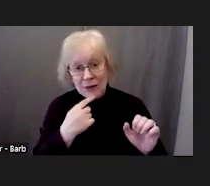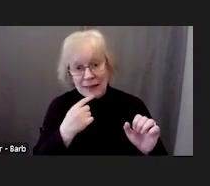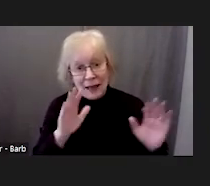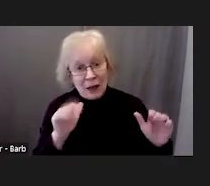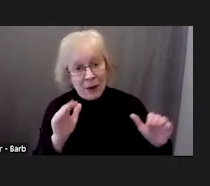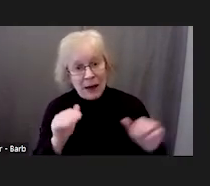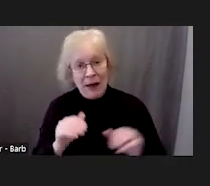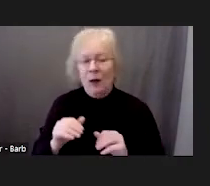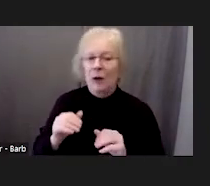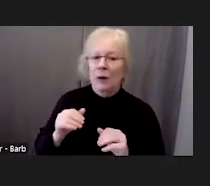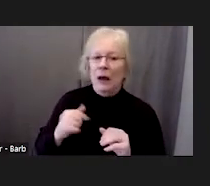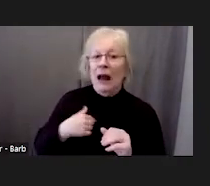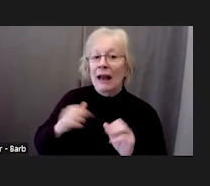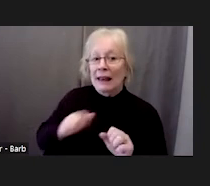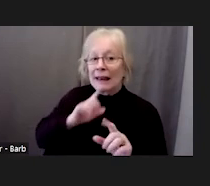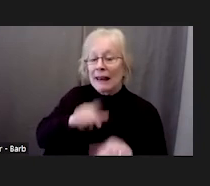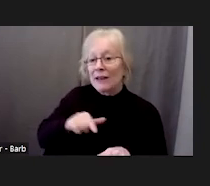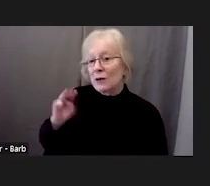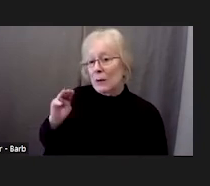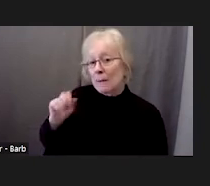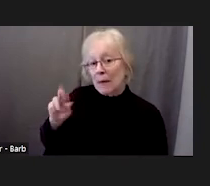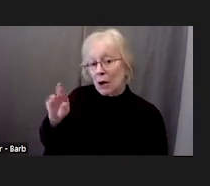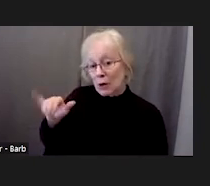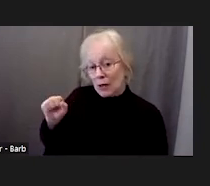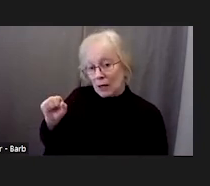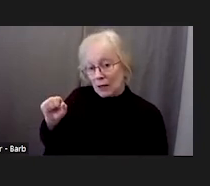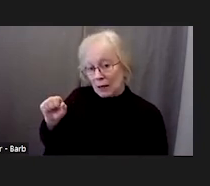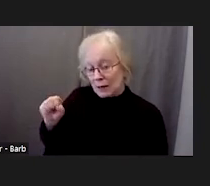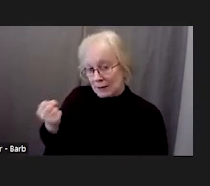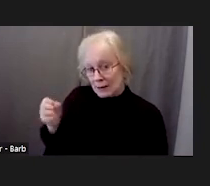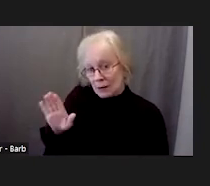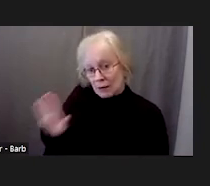answer Mary's question real quick as well. Okay.